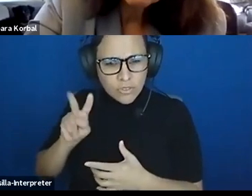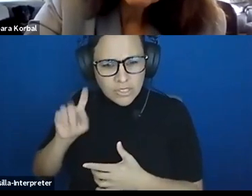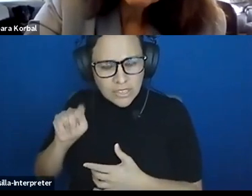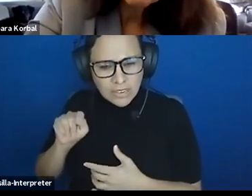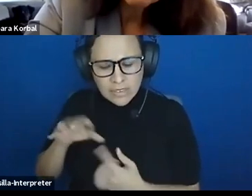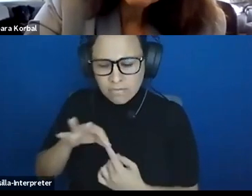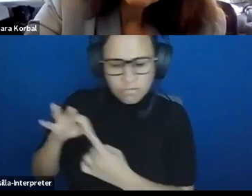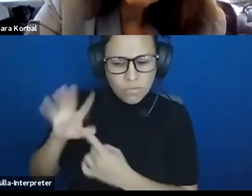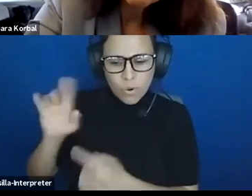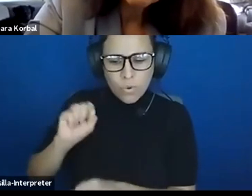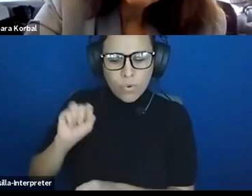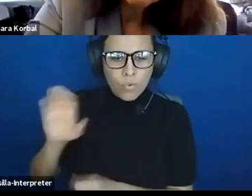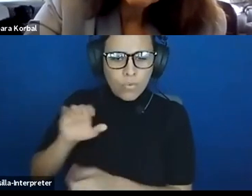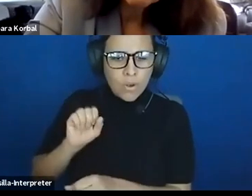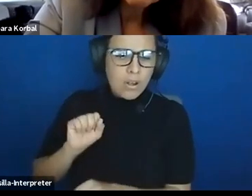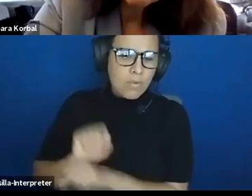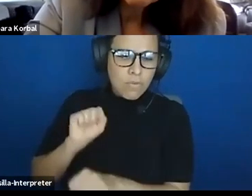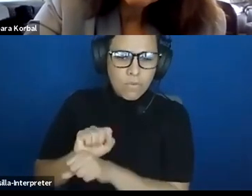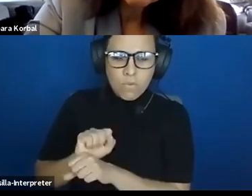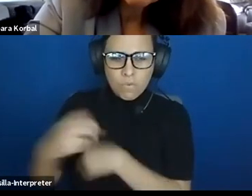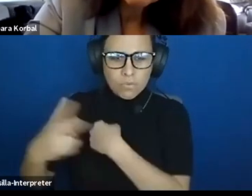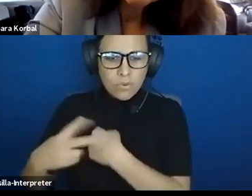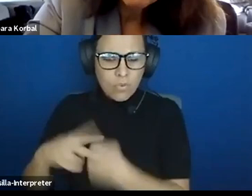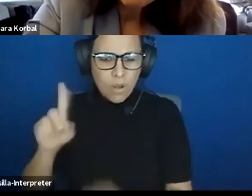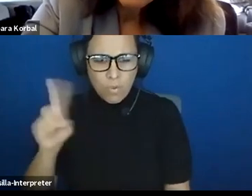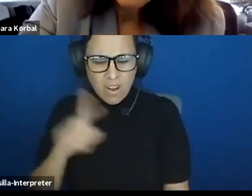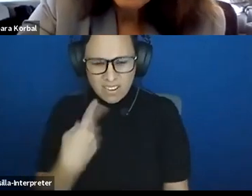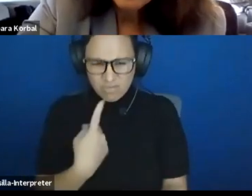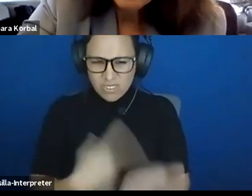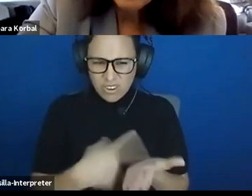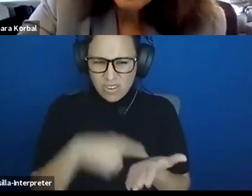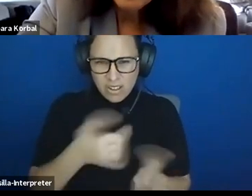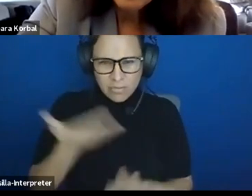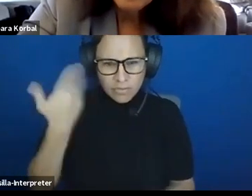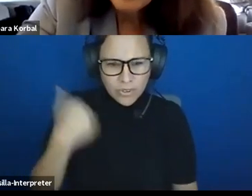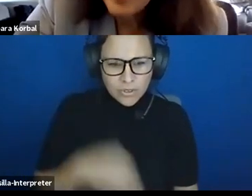her materials are held? This is something you and I have talked about.